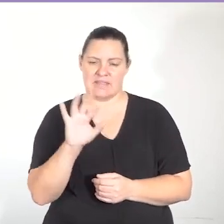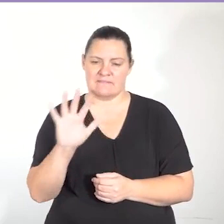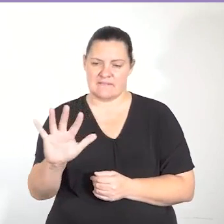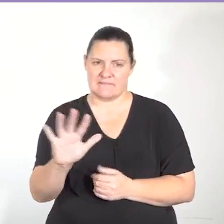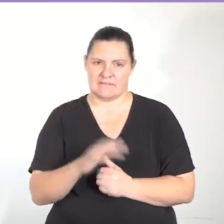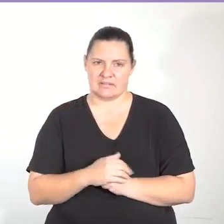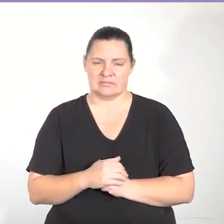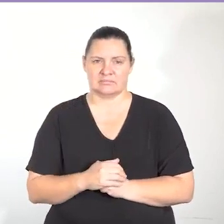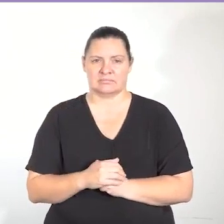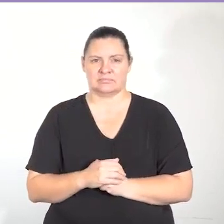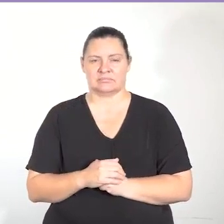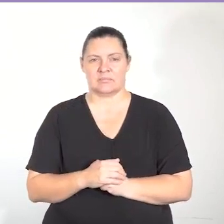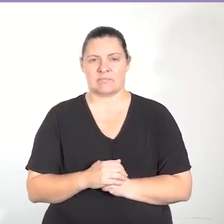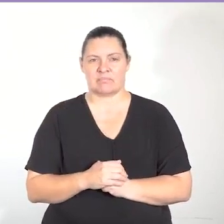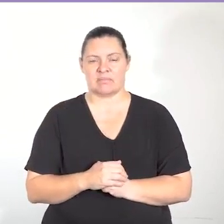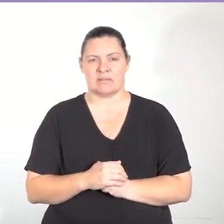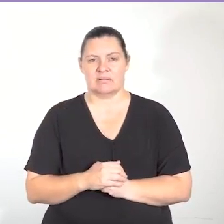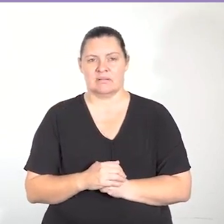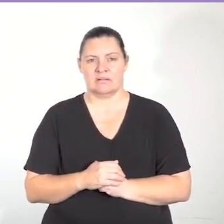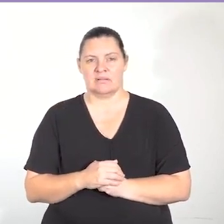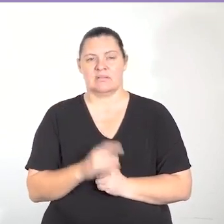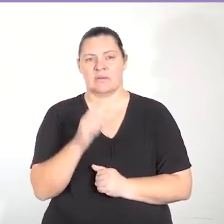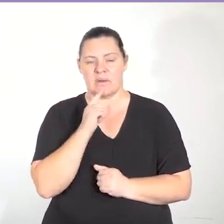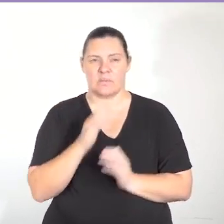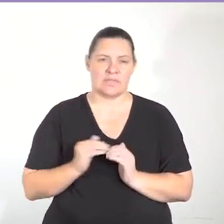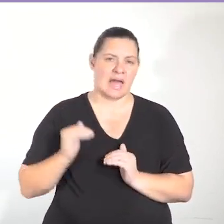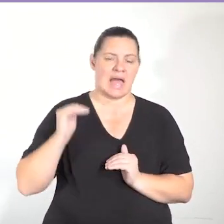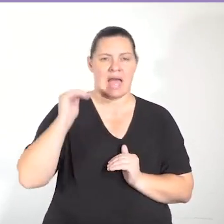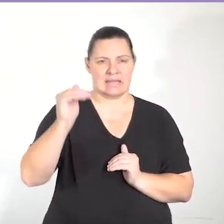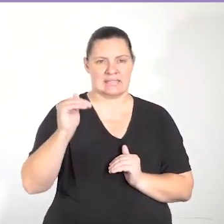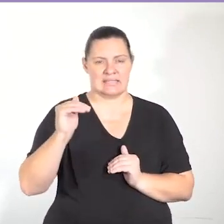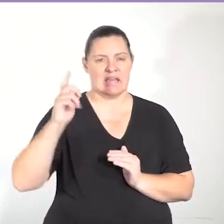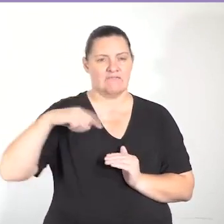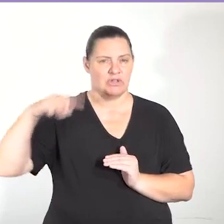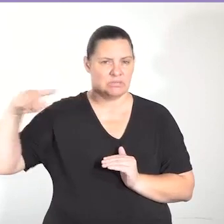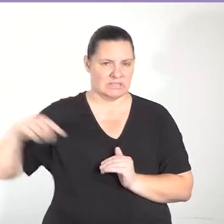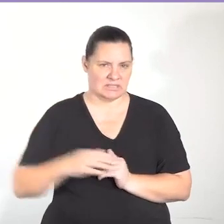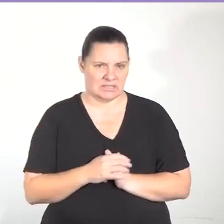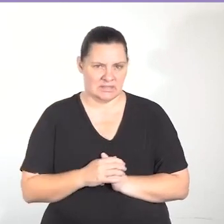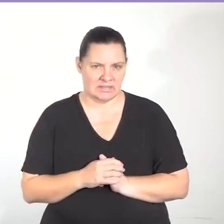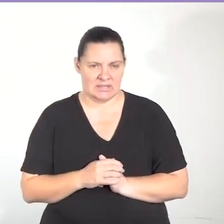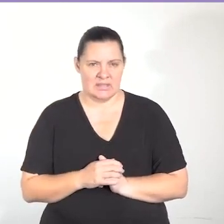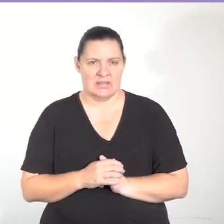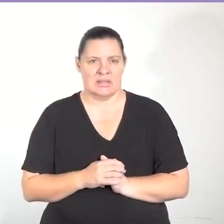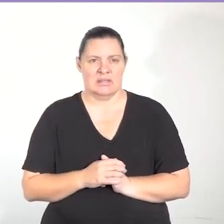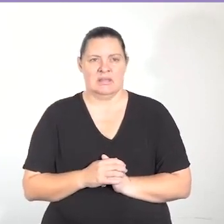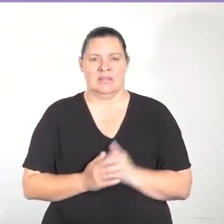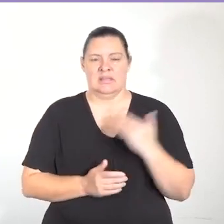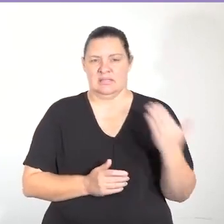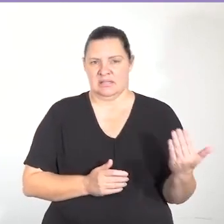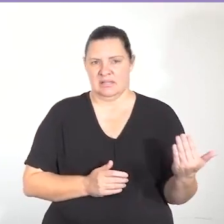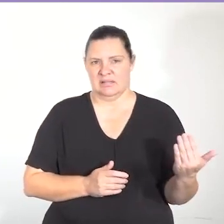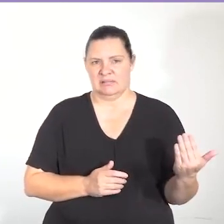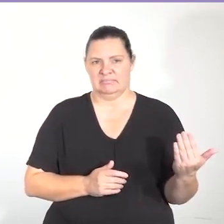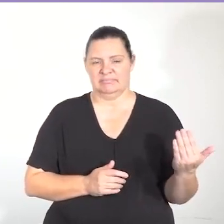3, and the 5. And then we are going to take the one with the highest frequency. So this